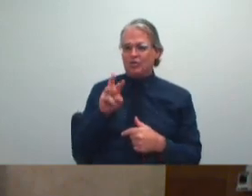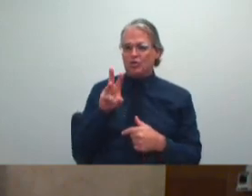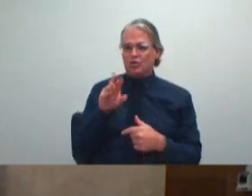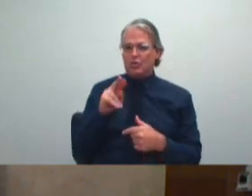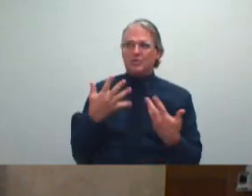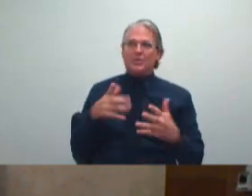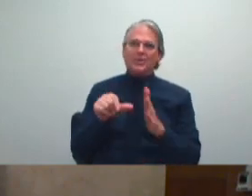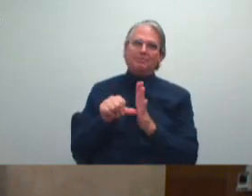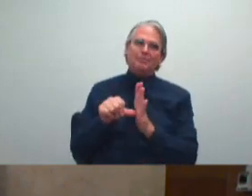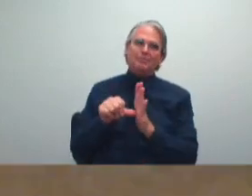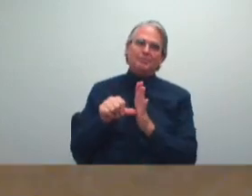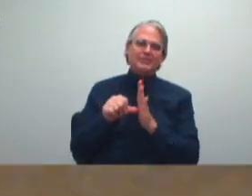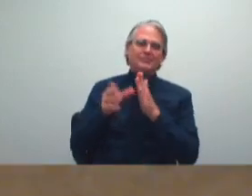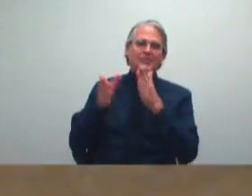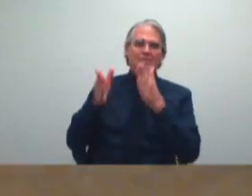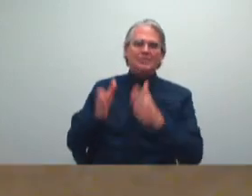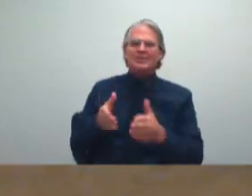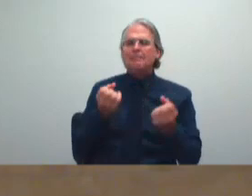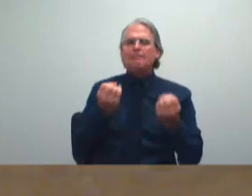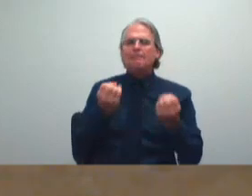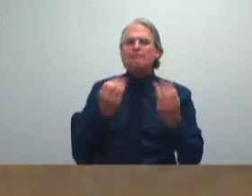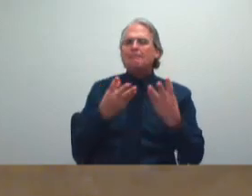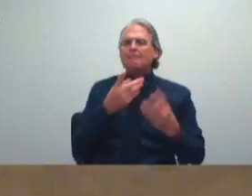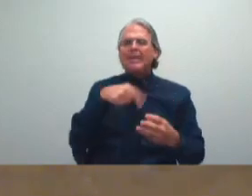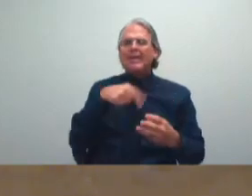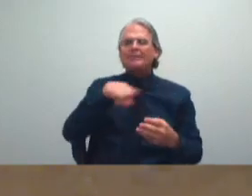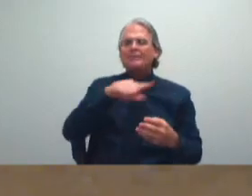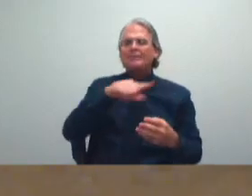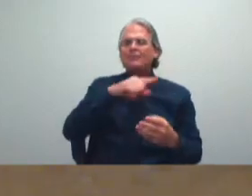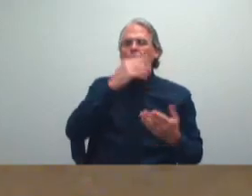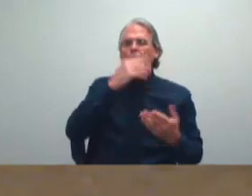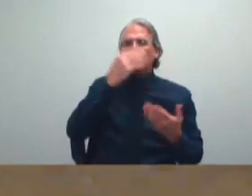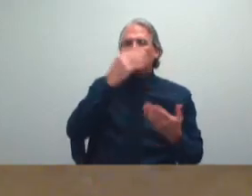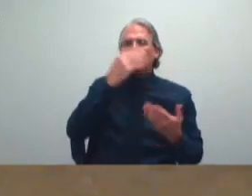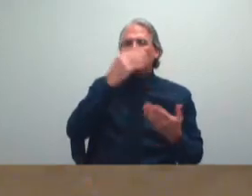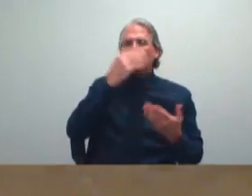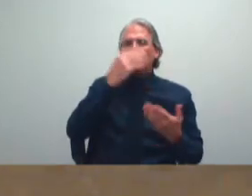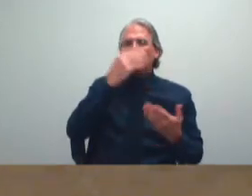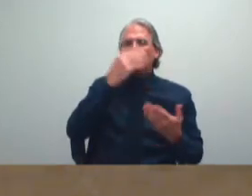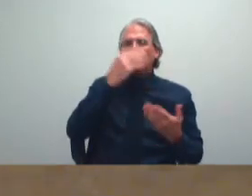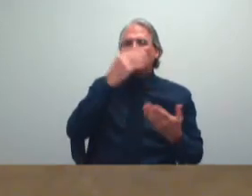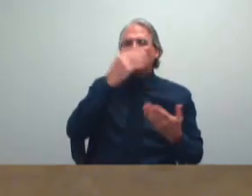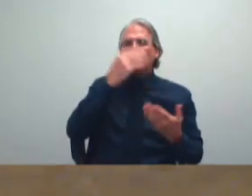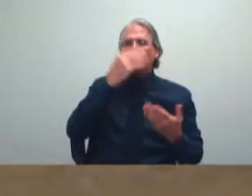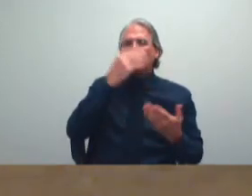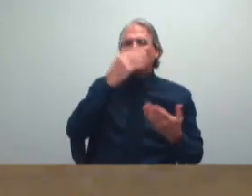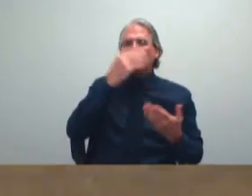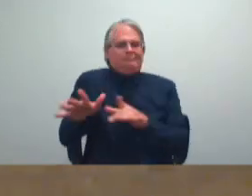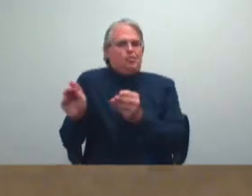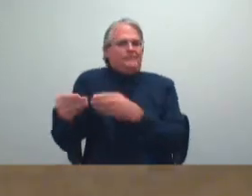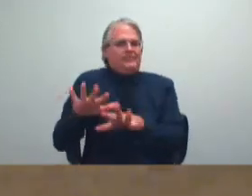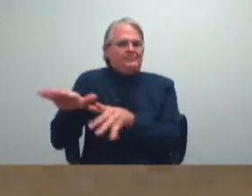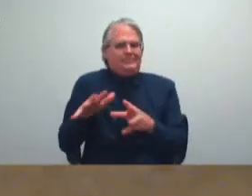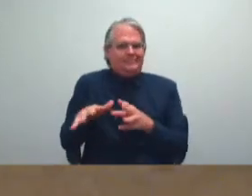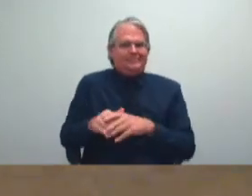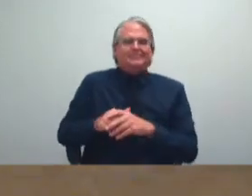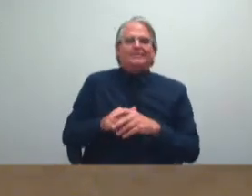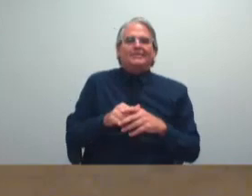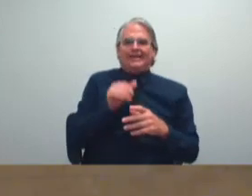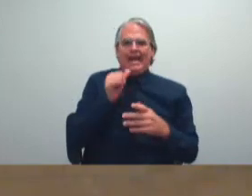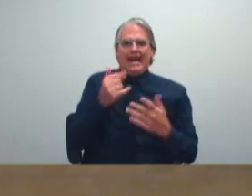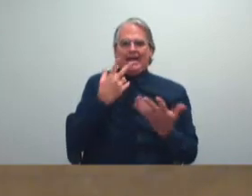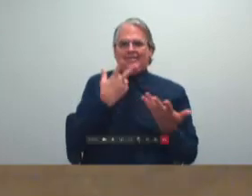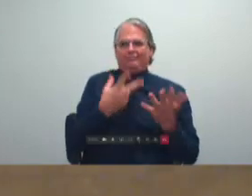probably don't know her because she works hard behind the scenes doing an incredible job, but we have been so lucky to have you at the table. And she's